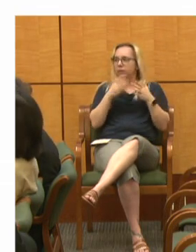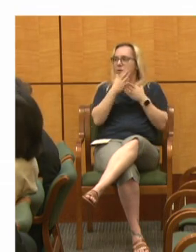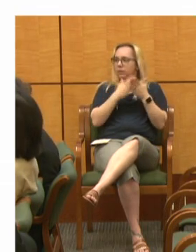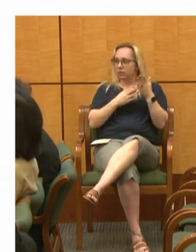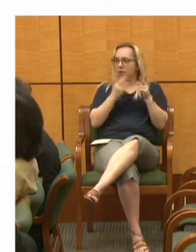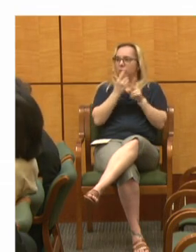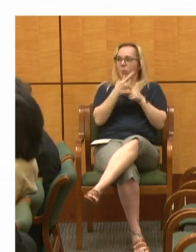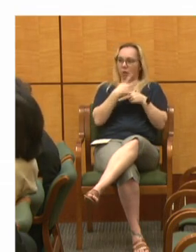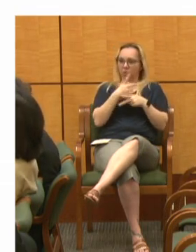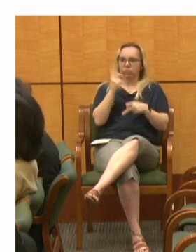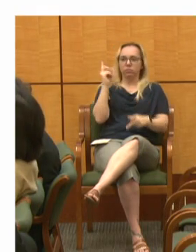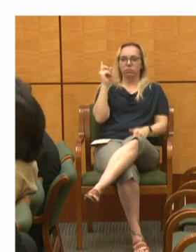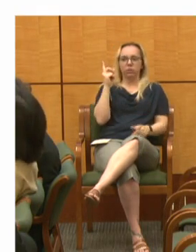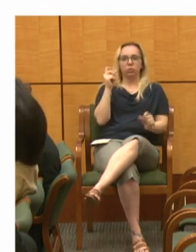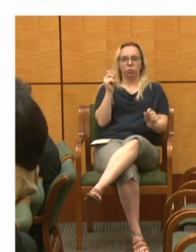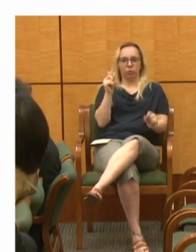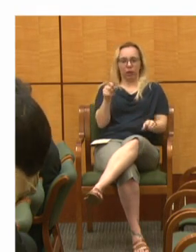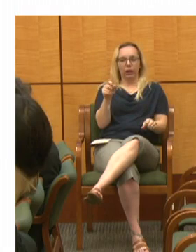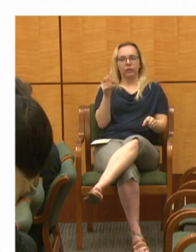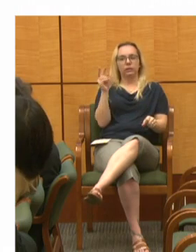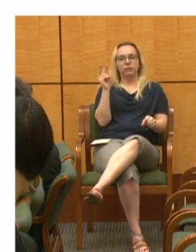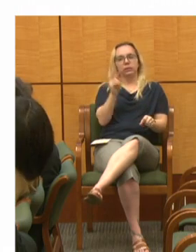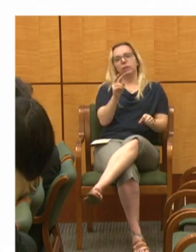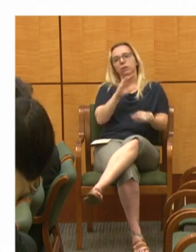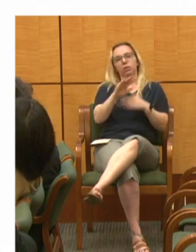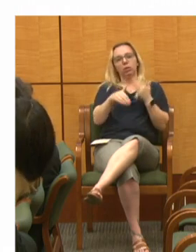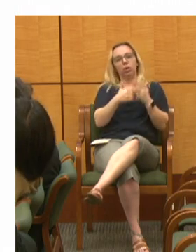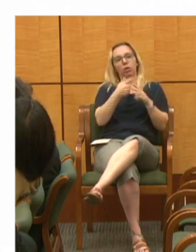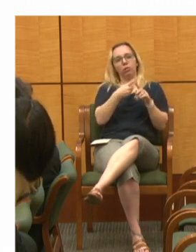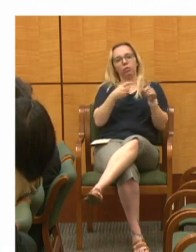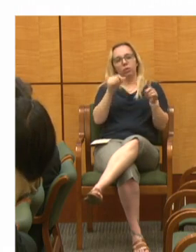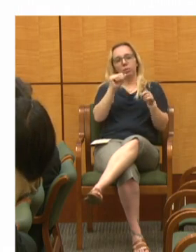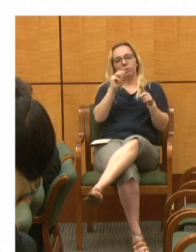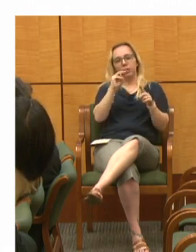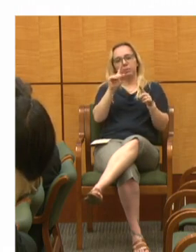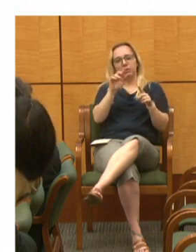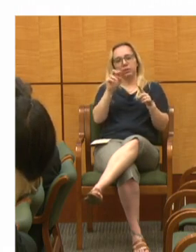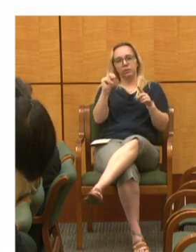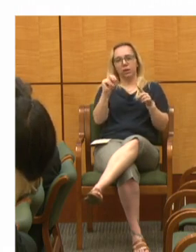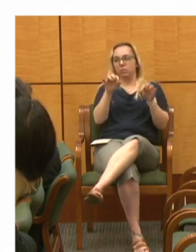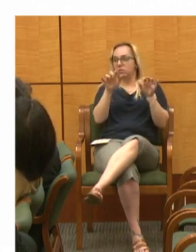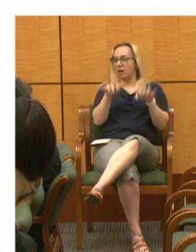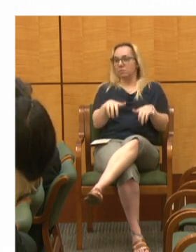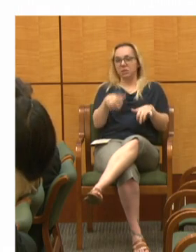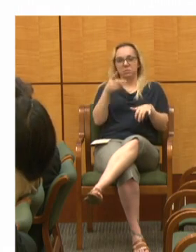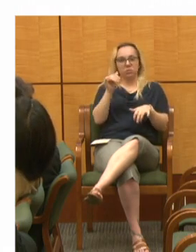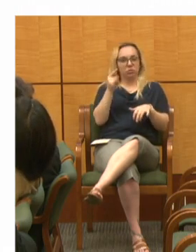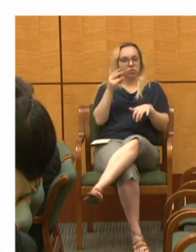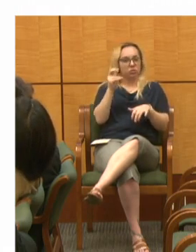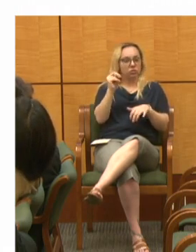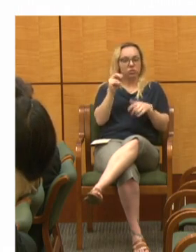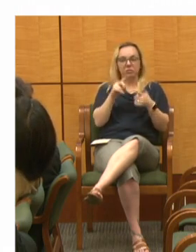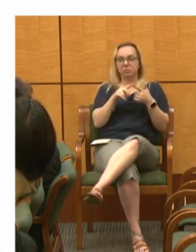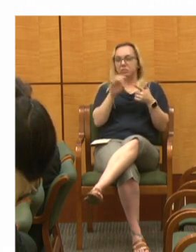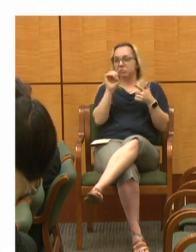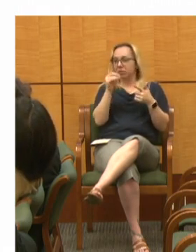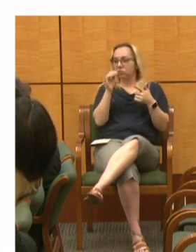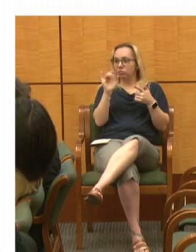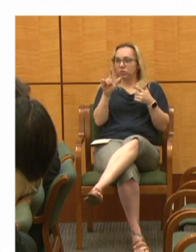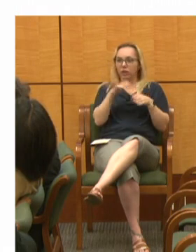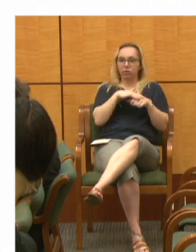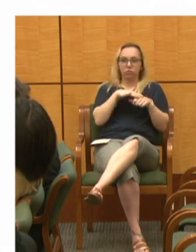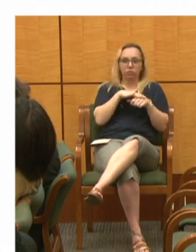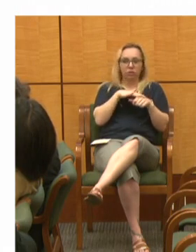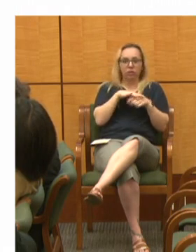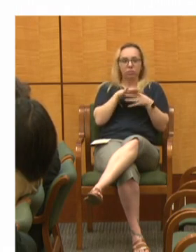go onto the internet. These are all from Amazon, and you just type in progesterone cream. You can type in estradiol cream, estriol